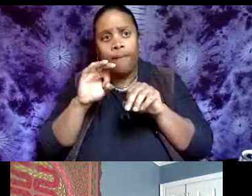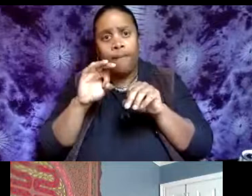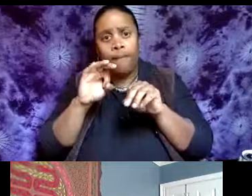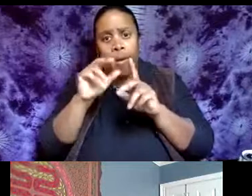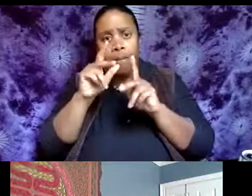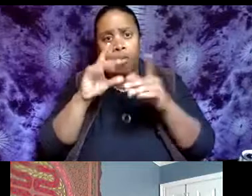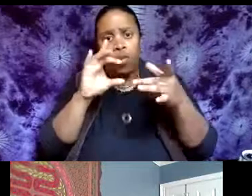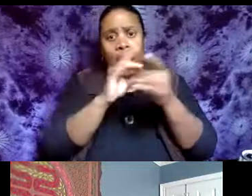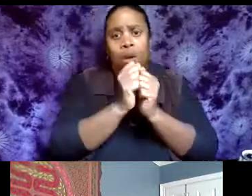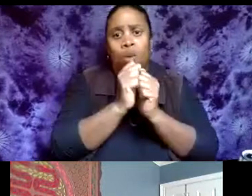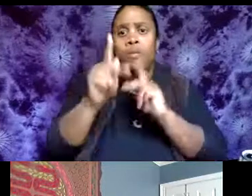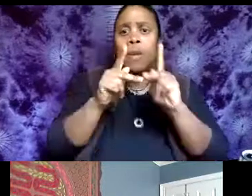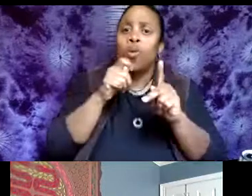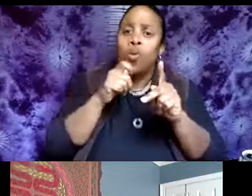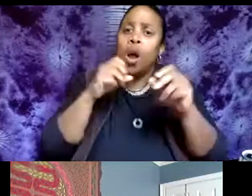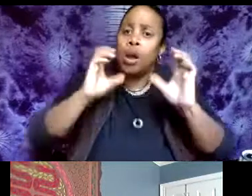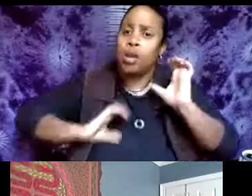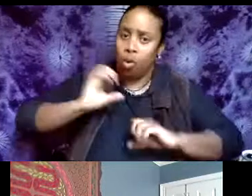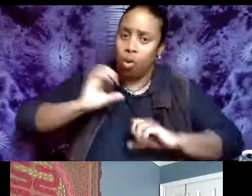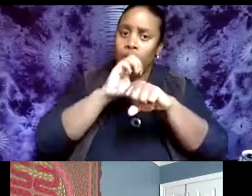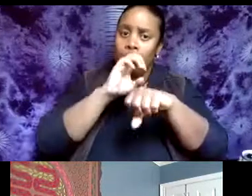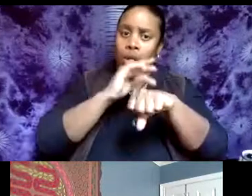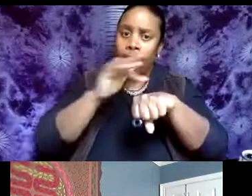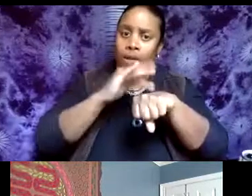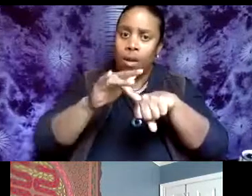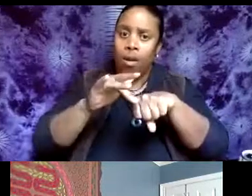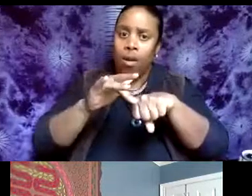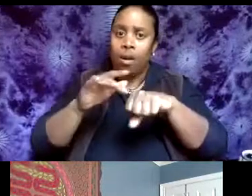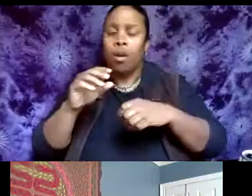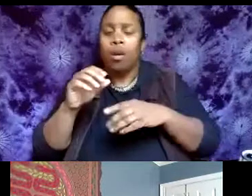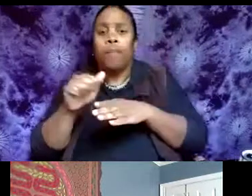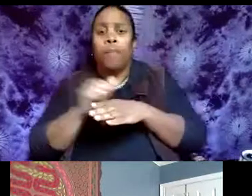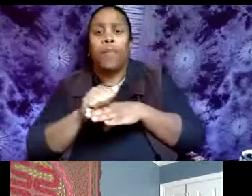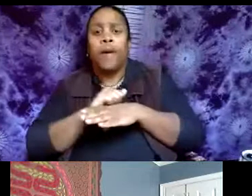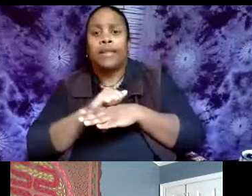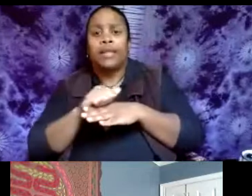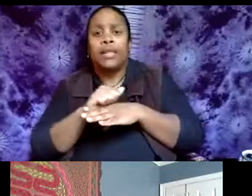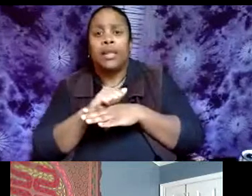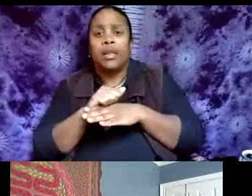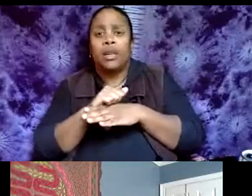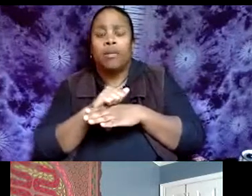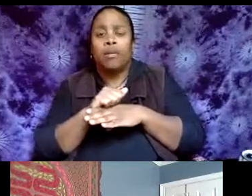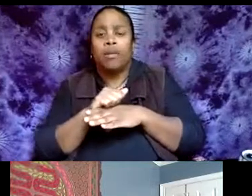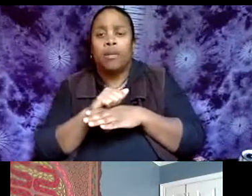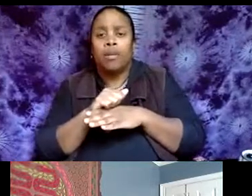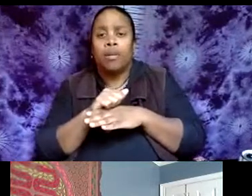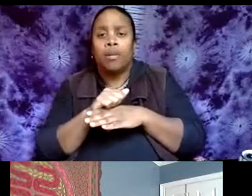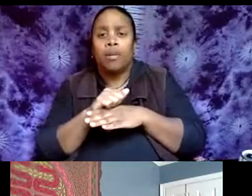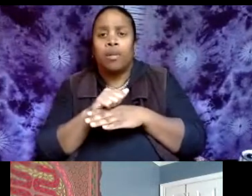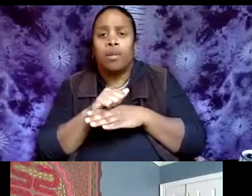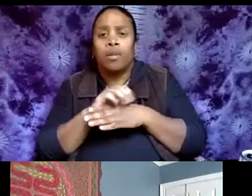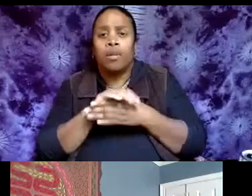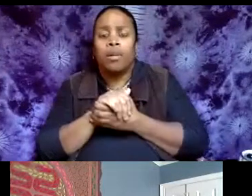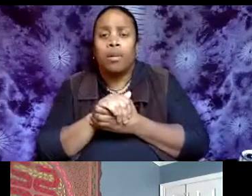And then practicing your yes and your no. And I recommend practicing this with simple things. And by the way, I want to point out too, in